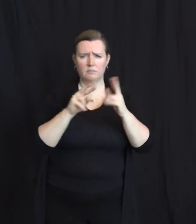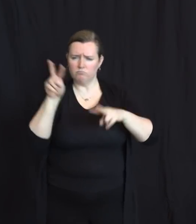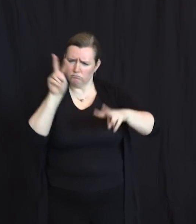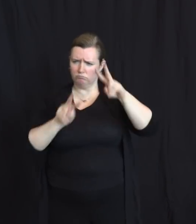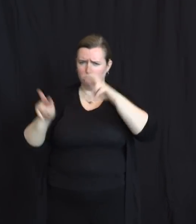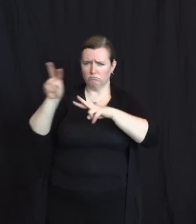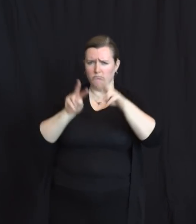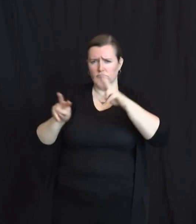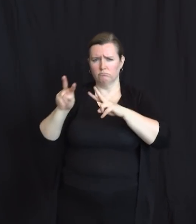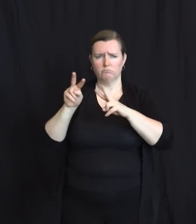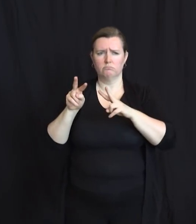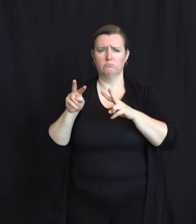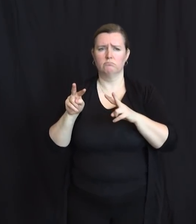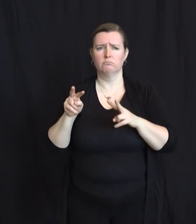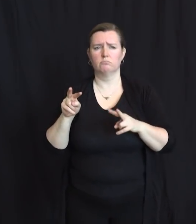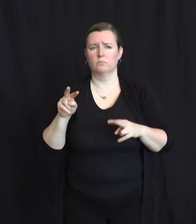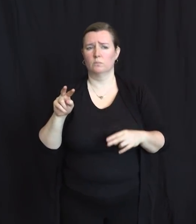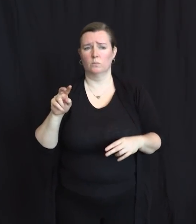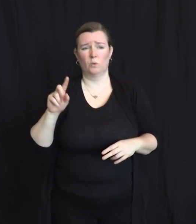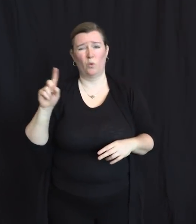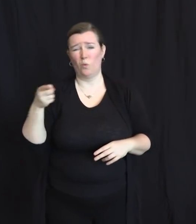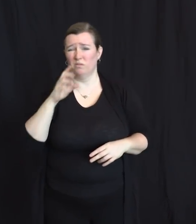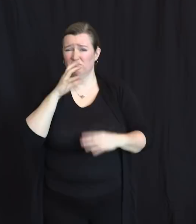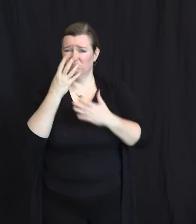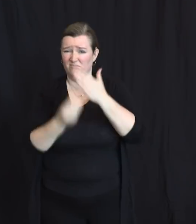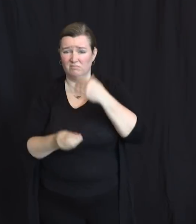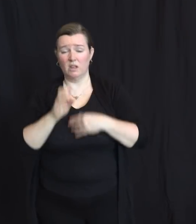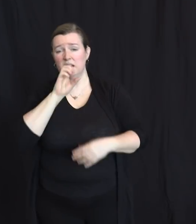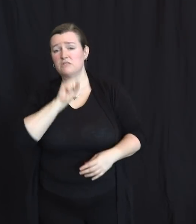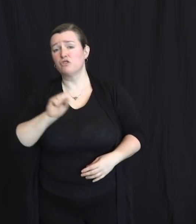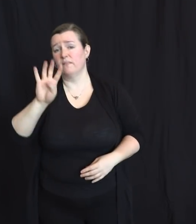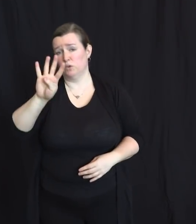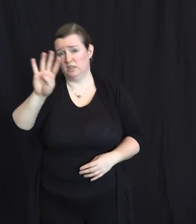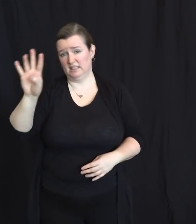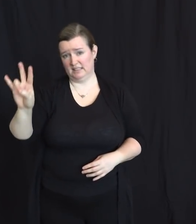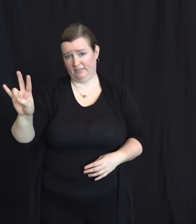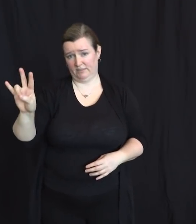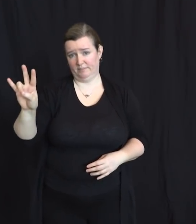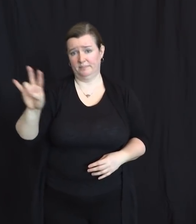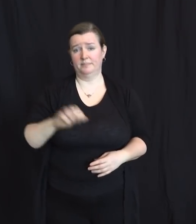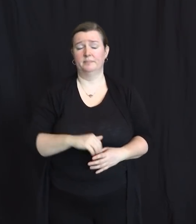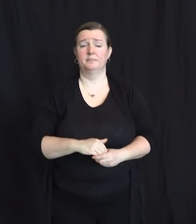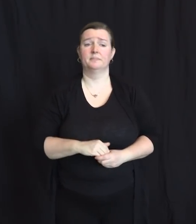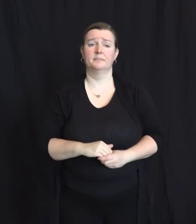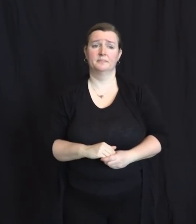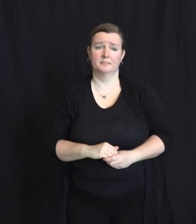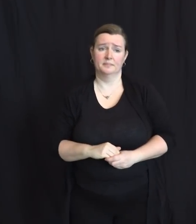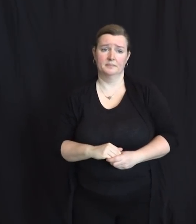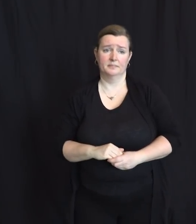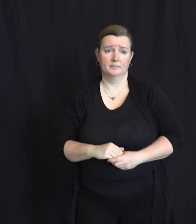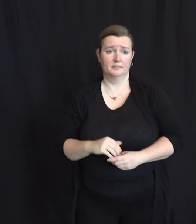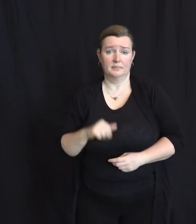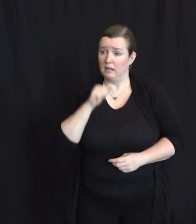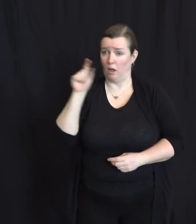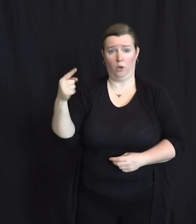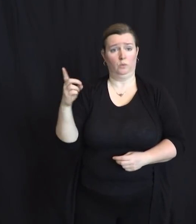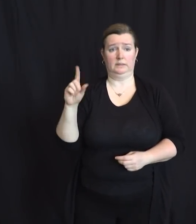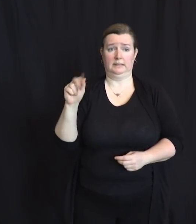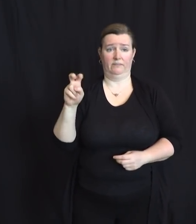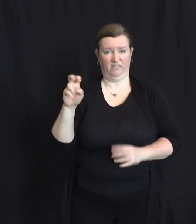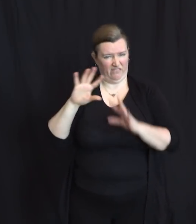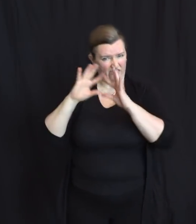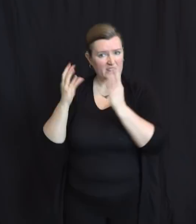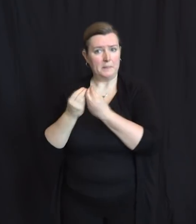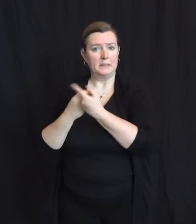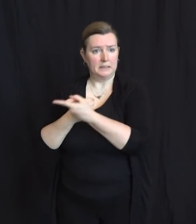just 47 years old. And by the way, not just Dave, but his family. This family believes